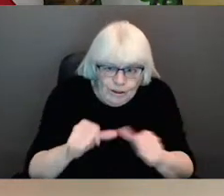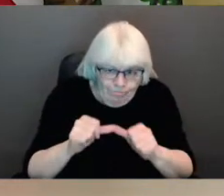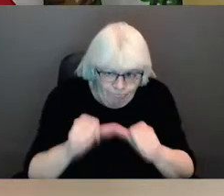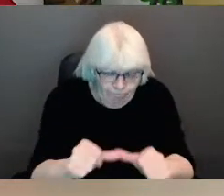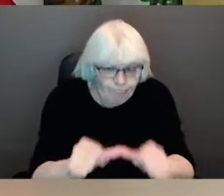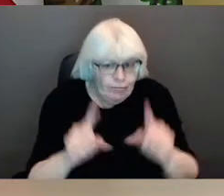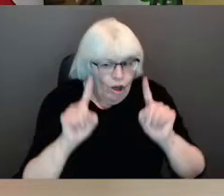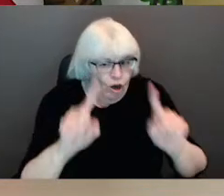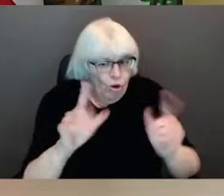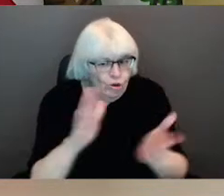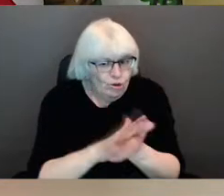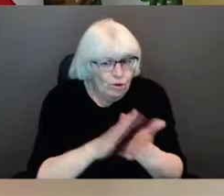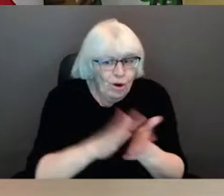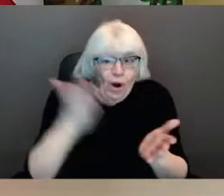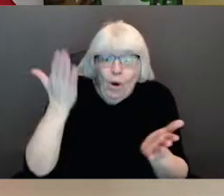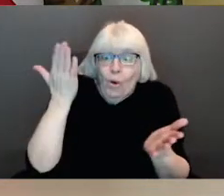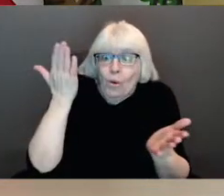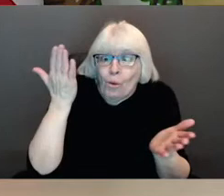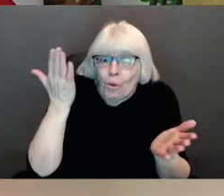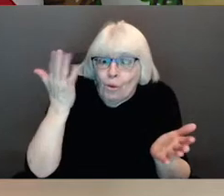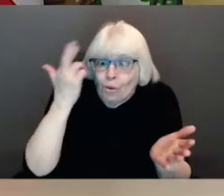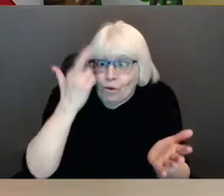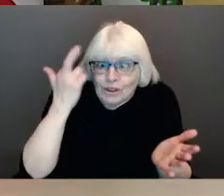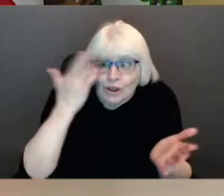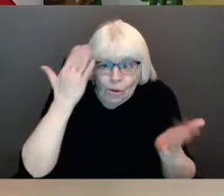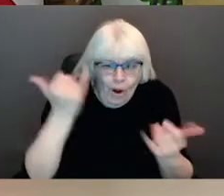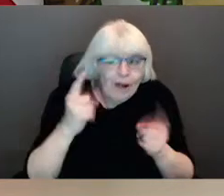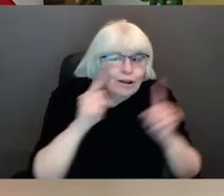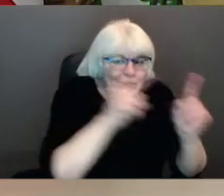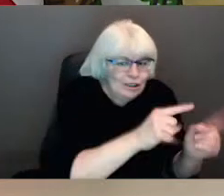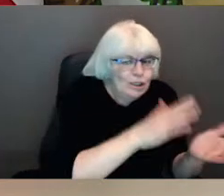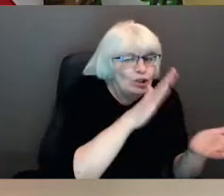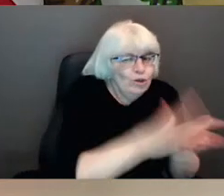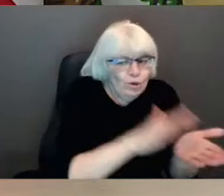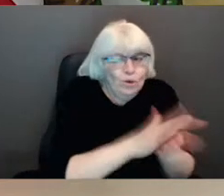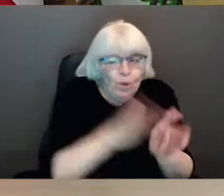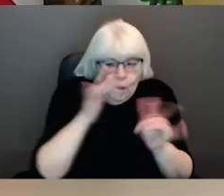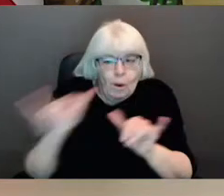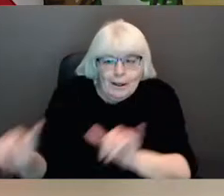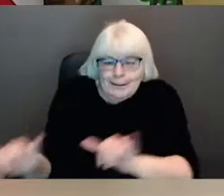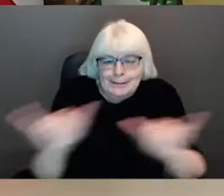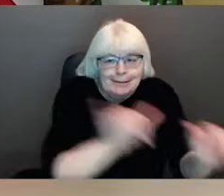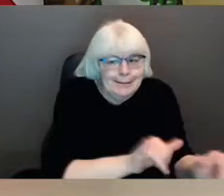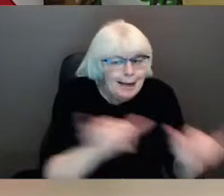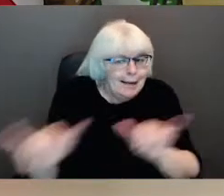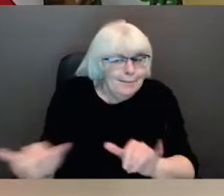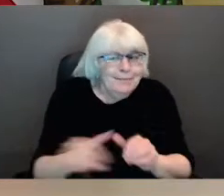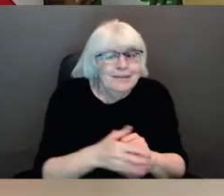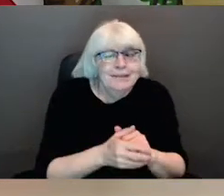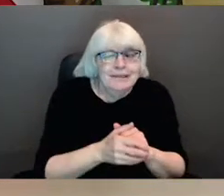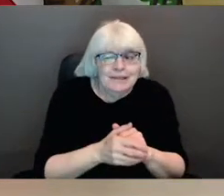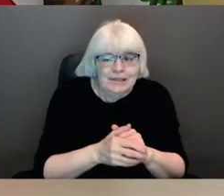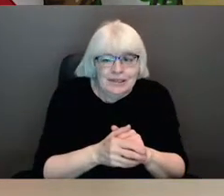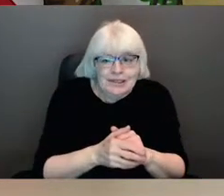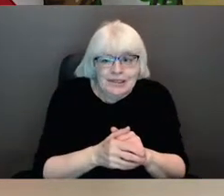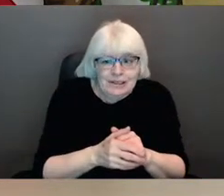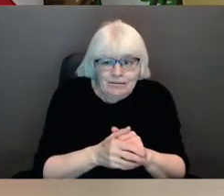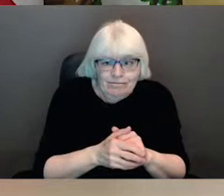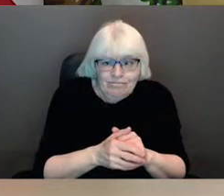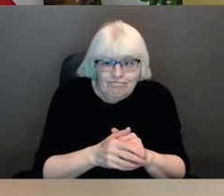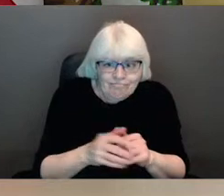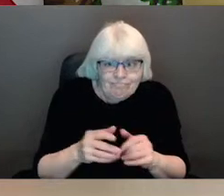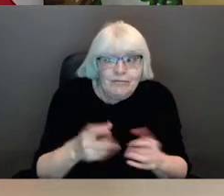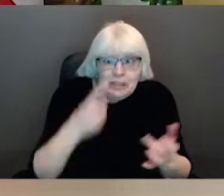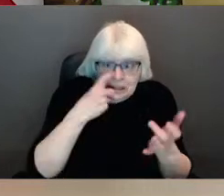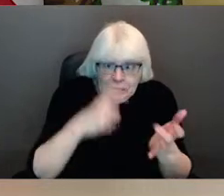schools. While there are some early signs of being on the other side of this peak, the next 2 weeks will be very telling and especially important